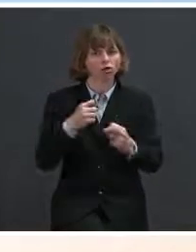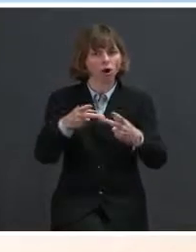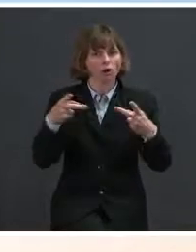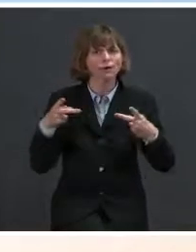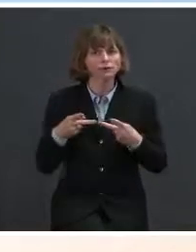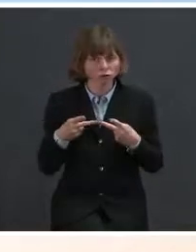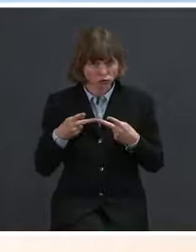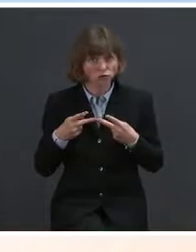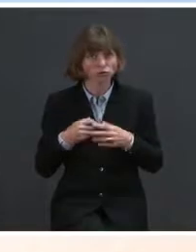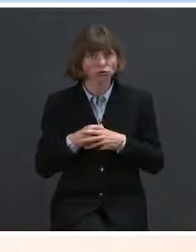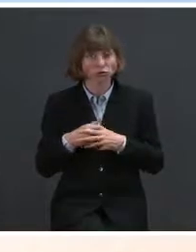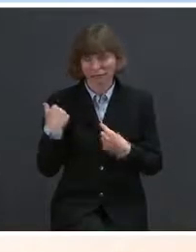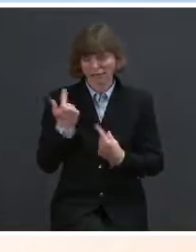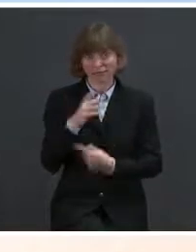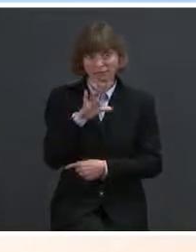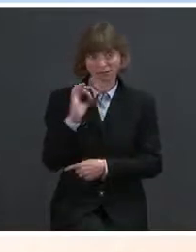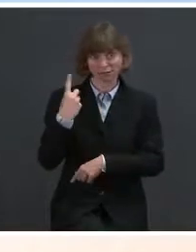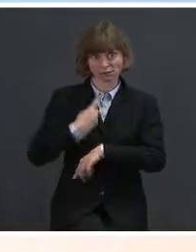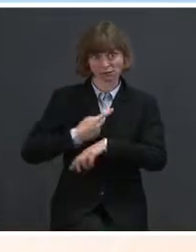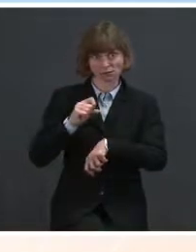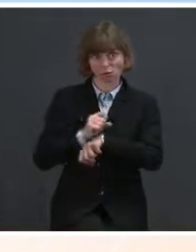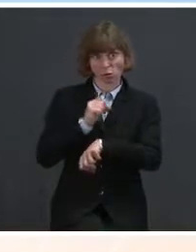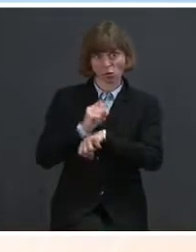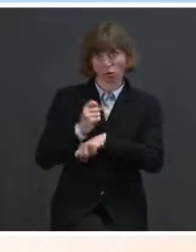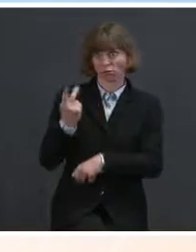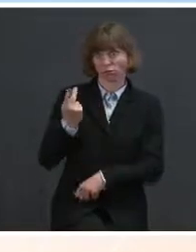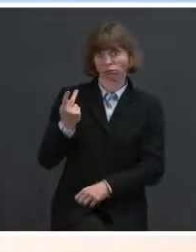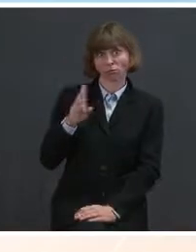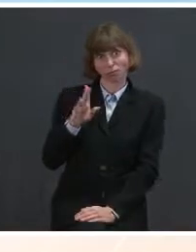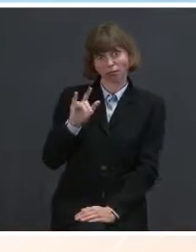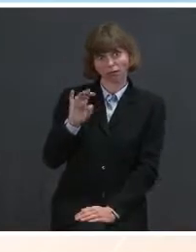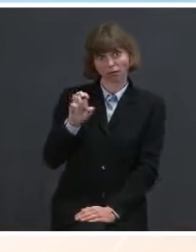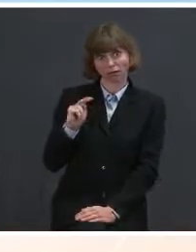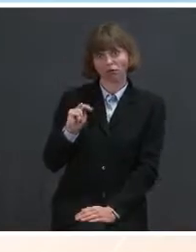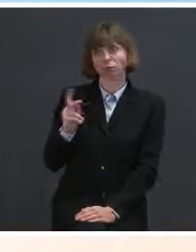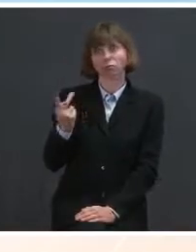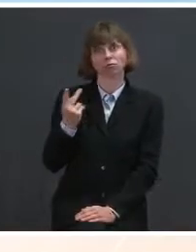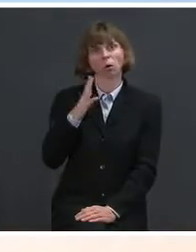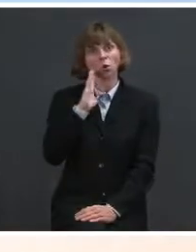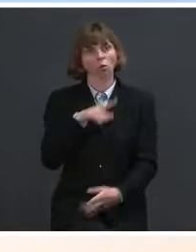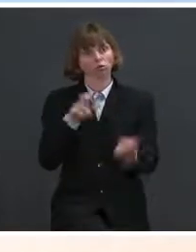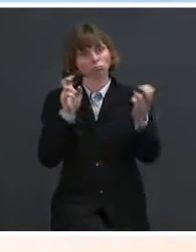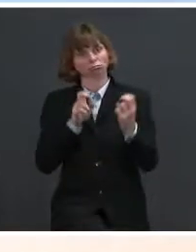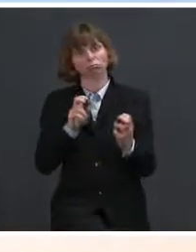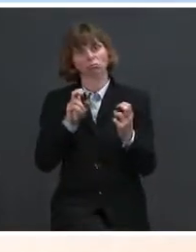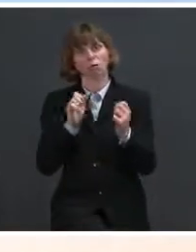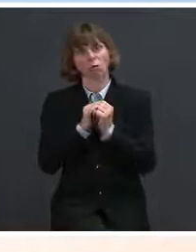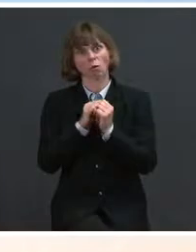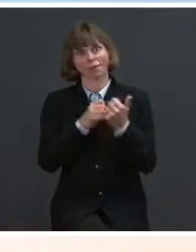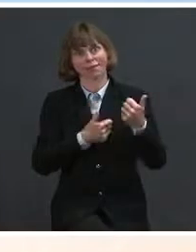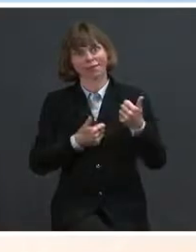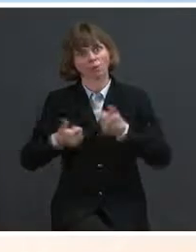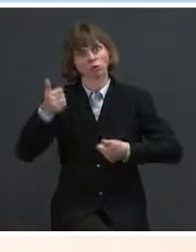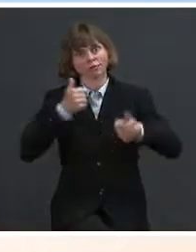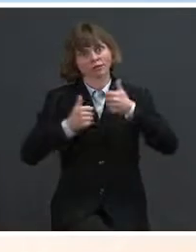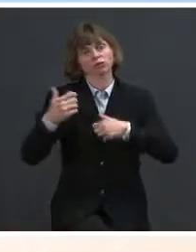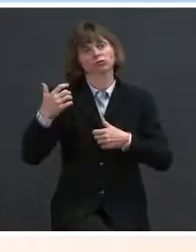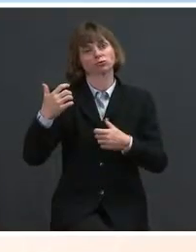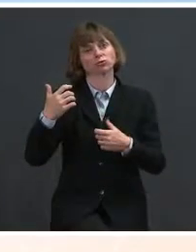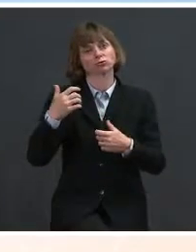the past 50 days, Secretary Blinken and I will enter the meeting with senior Chinese representatives from a position of